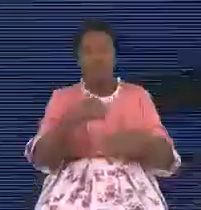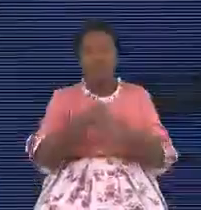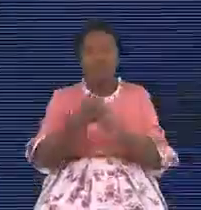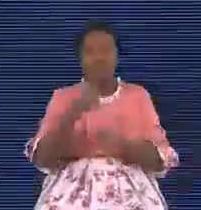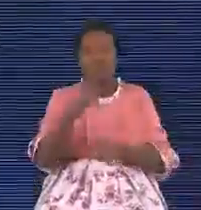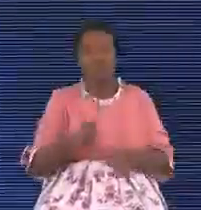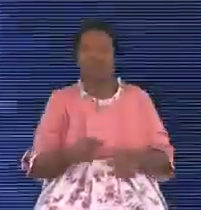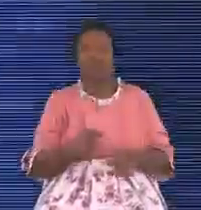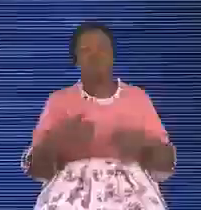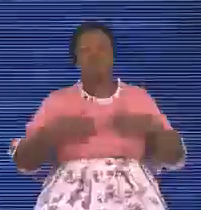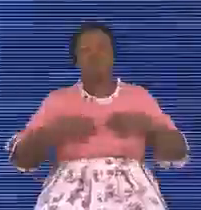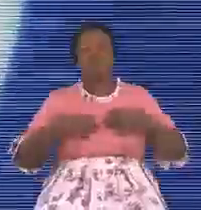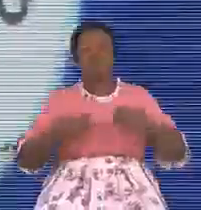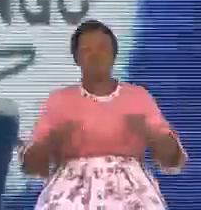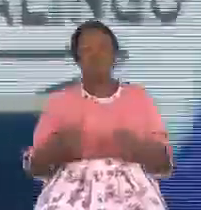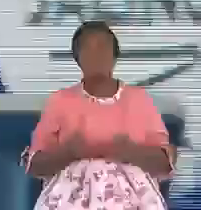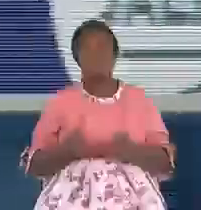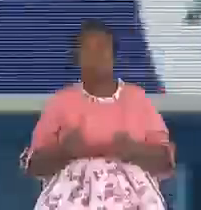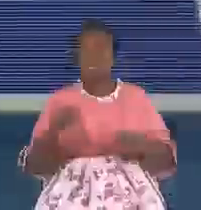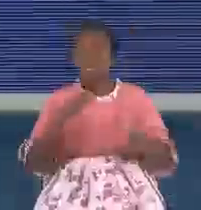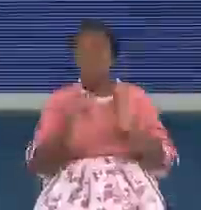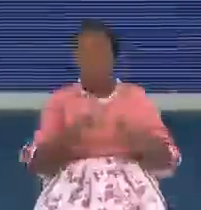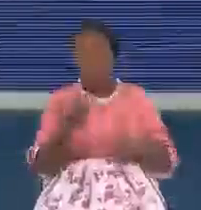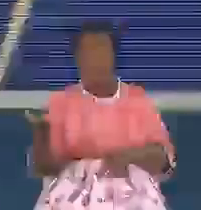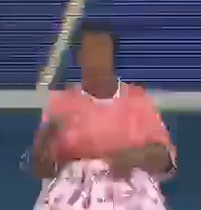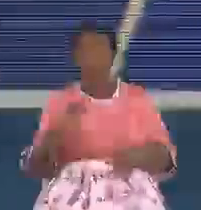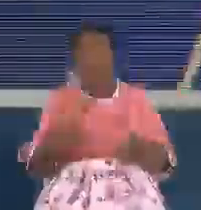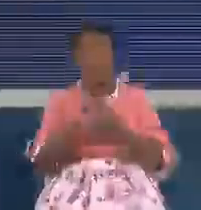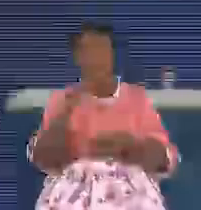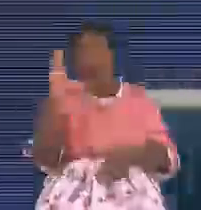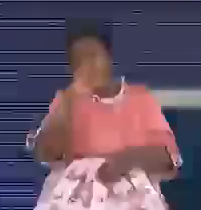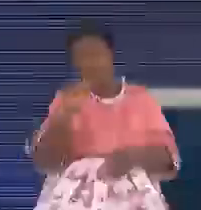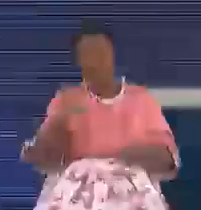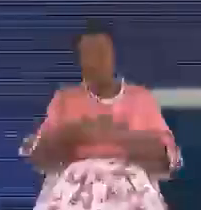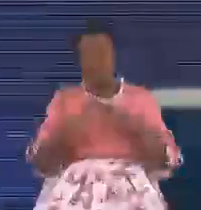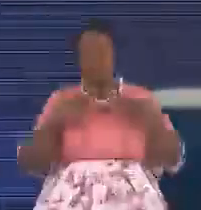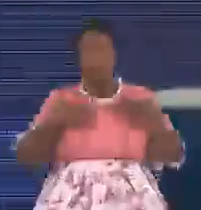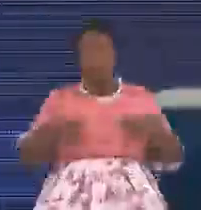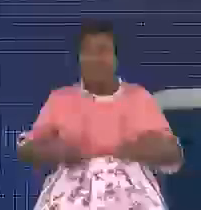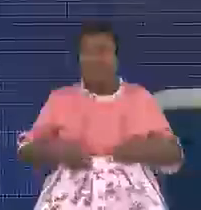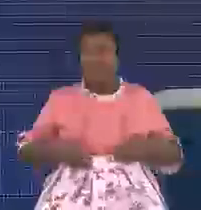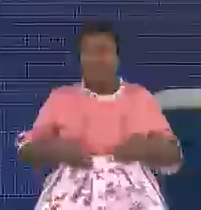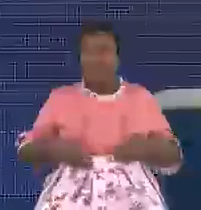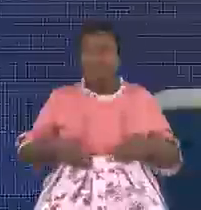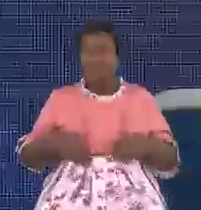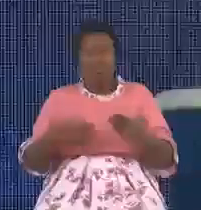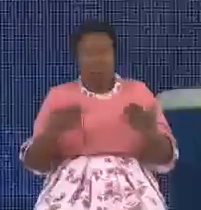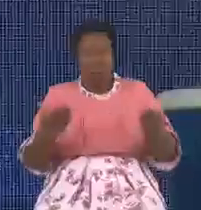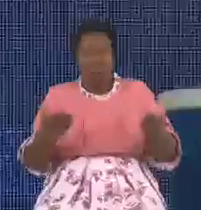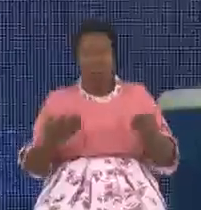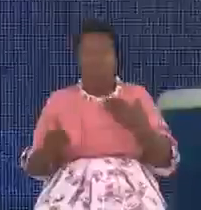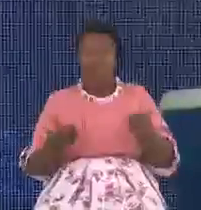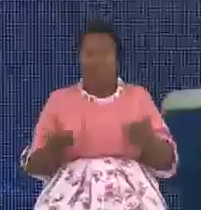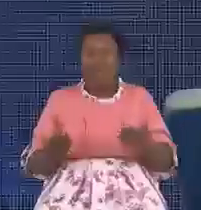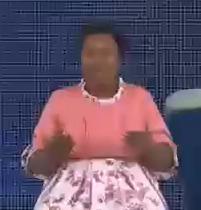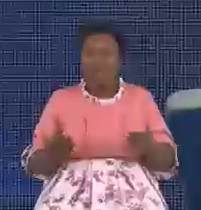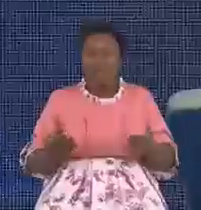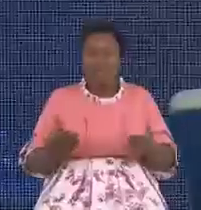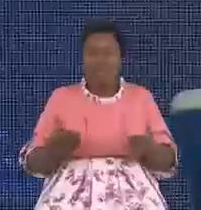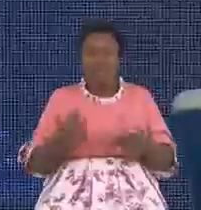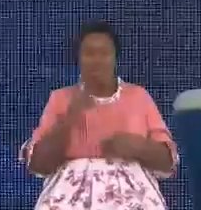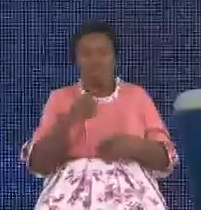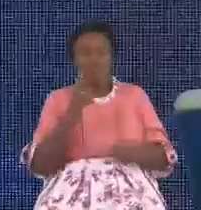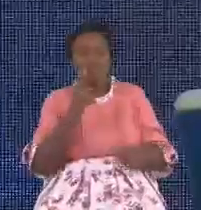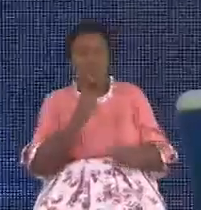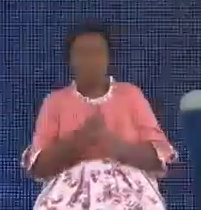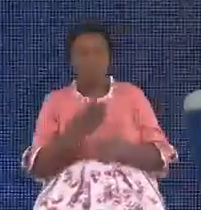anything missing in your body like you know your means or maybe your eardrum is no